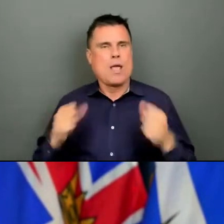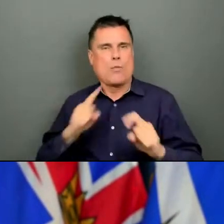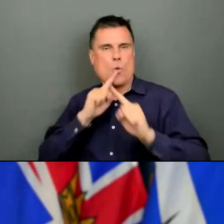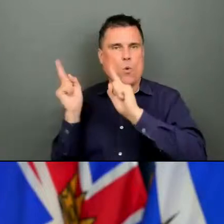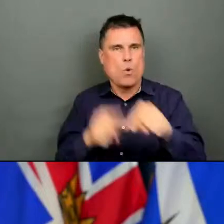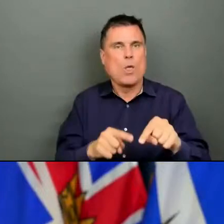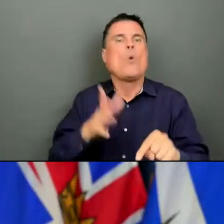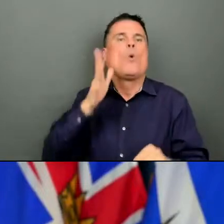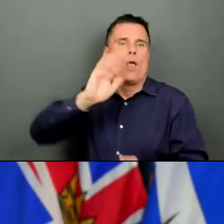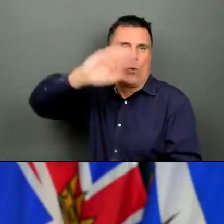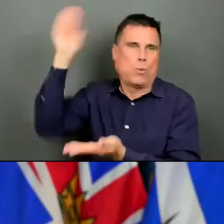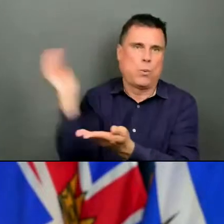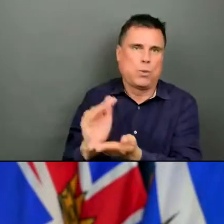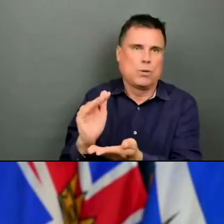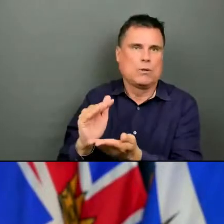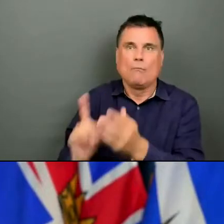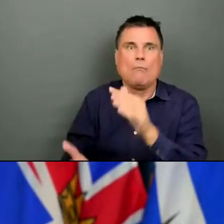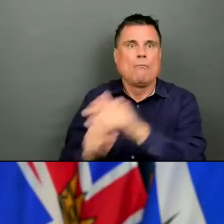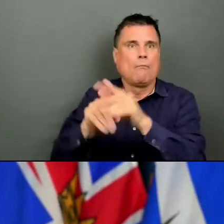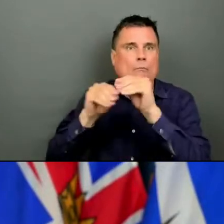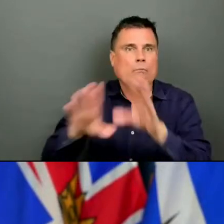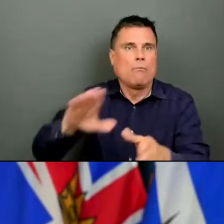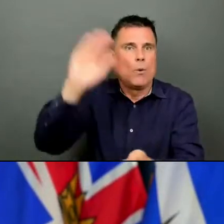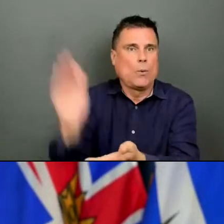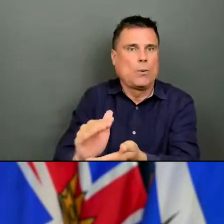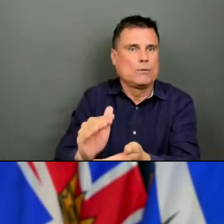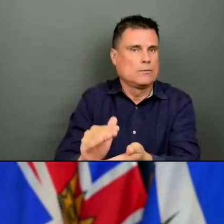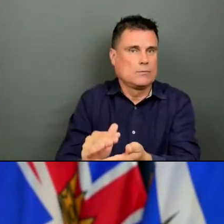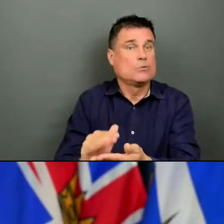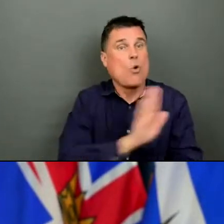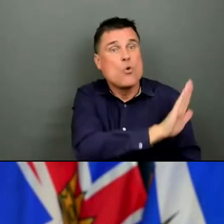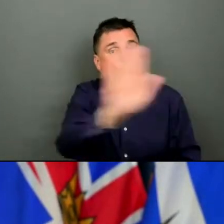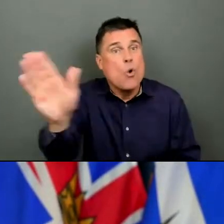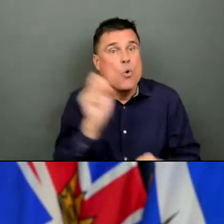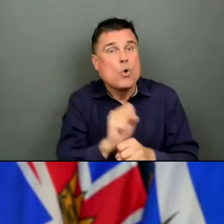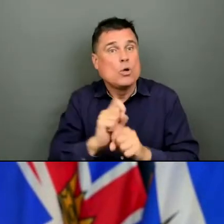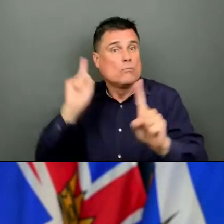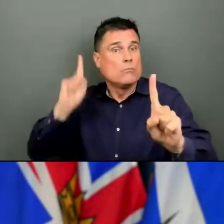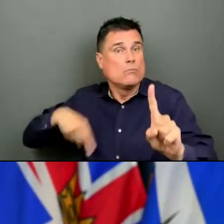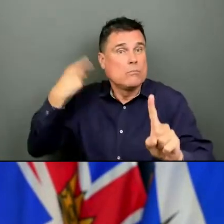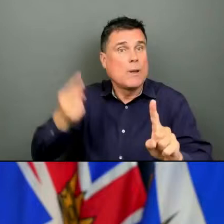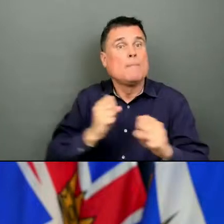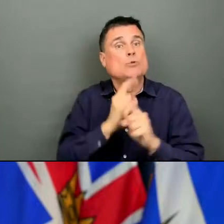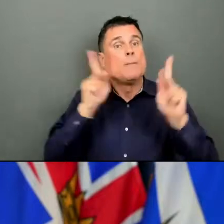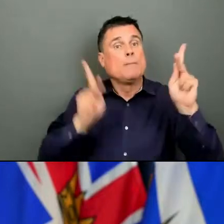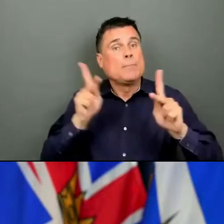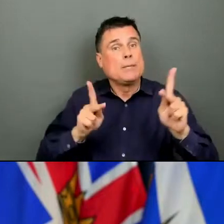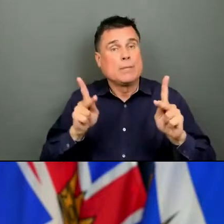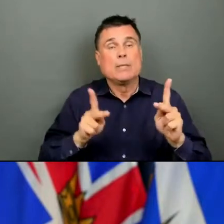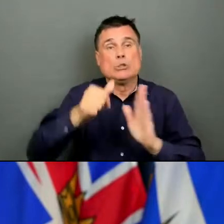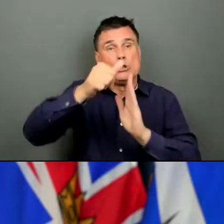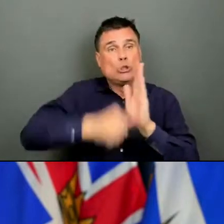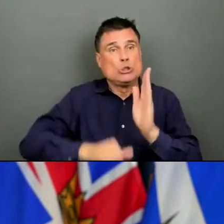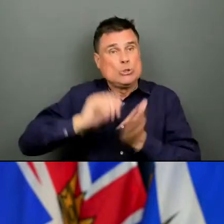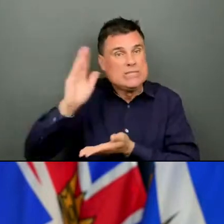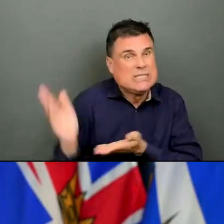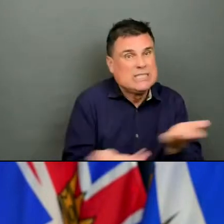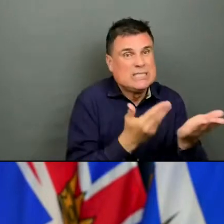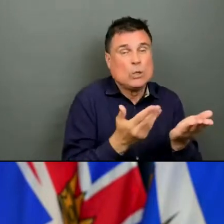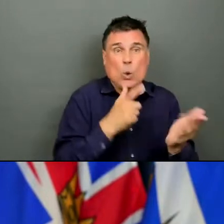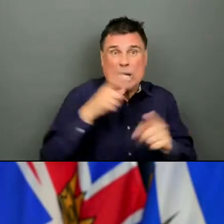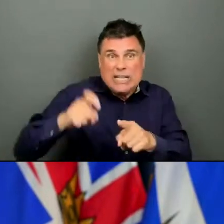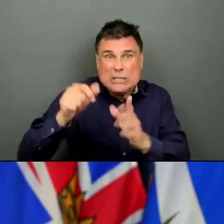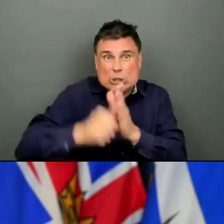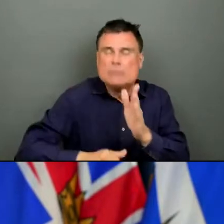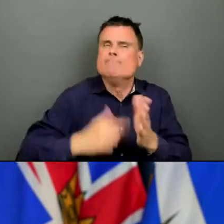keep doing our essential work to ensure that those in need of surgery get the surgery they're counting on, so that they are part of our growing